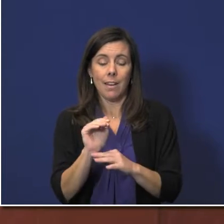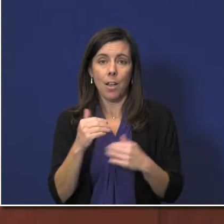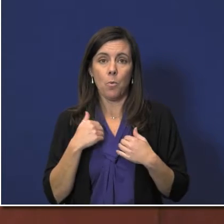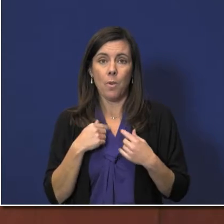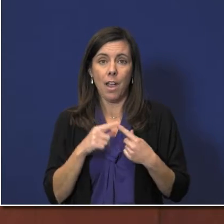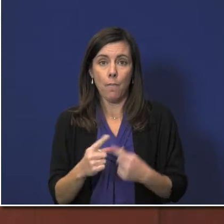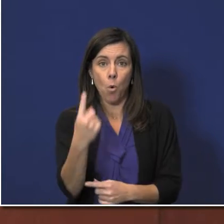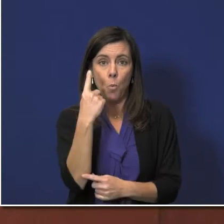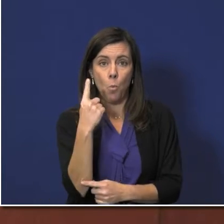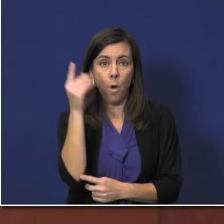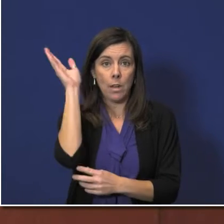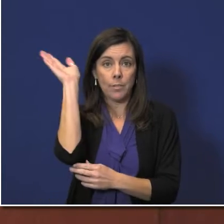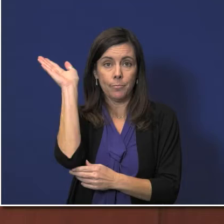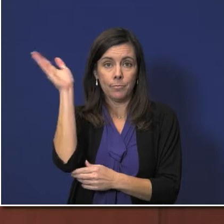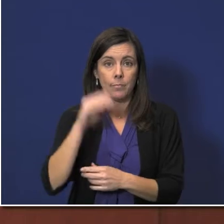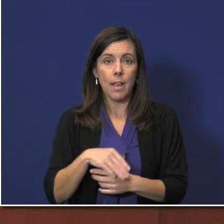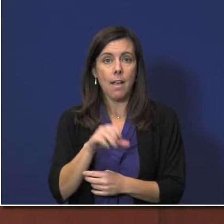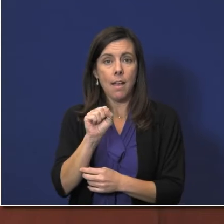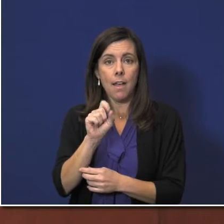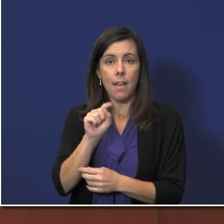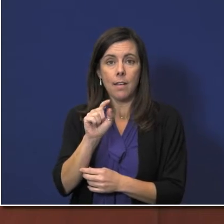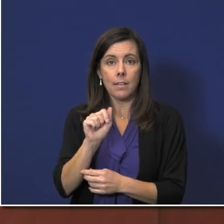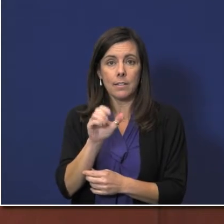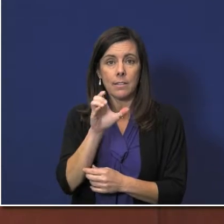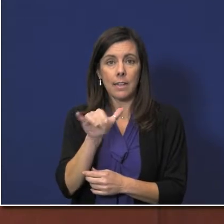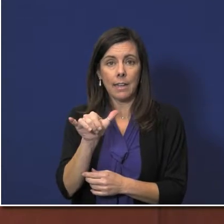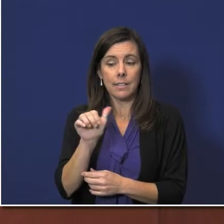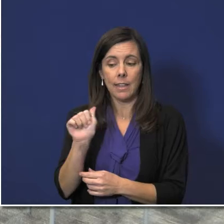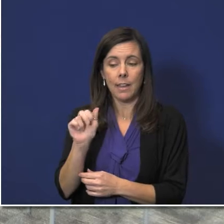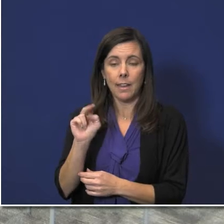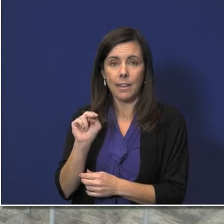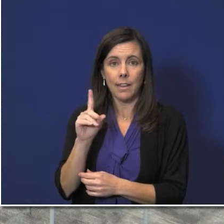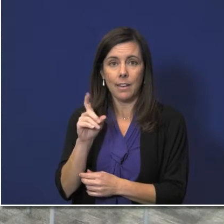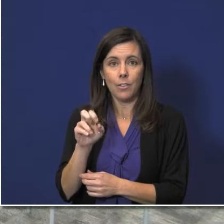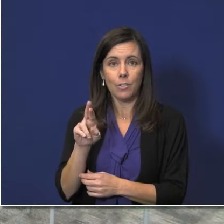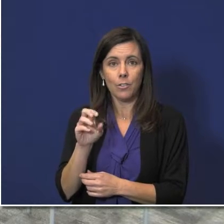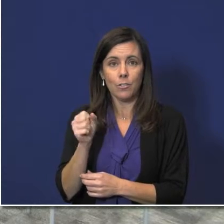one speaker. It is Stacy Anderson. Stacy?